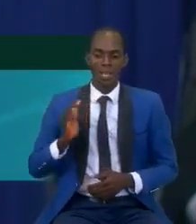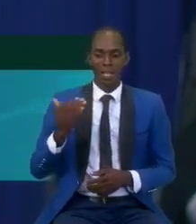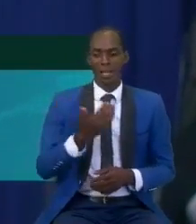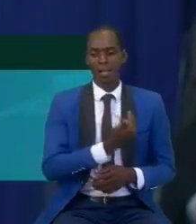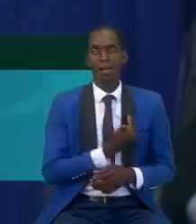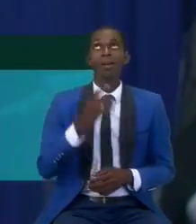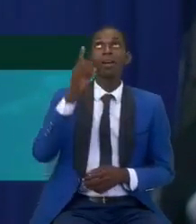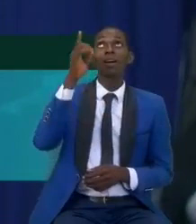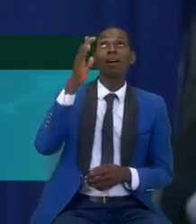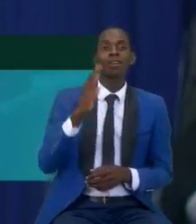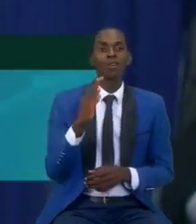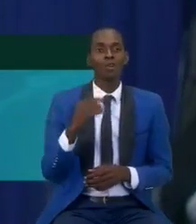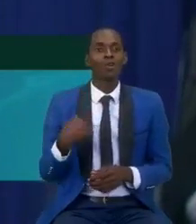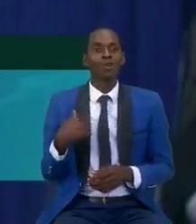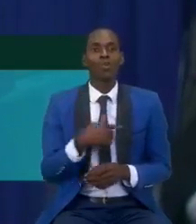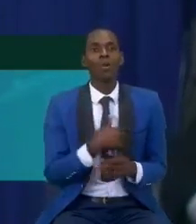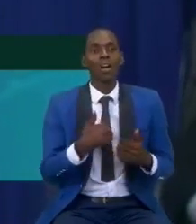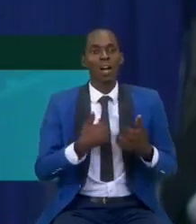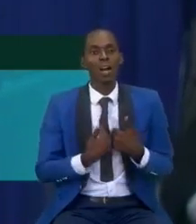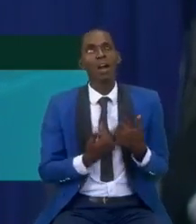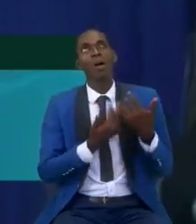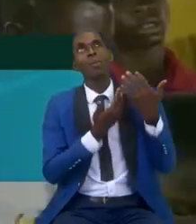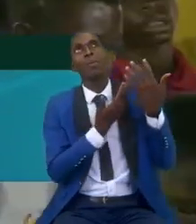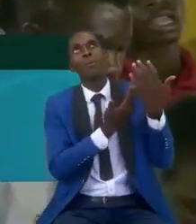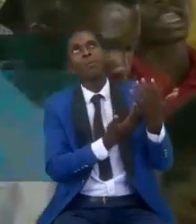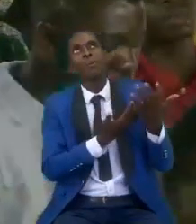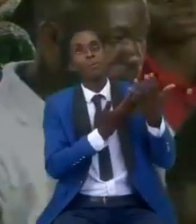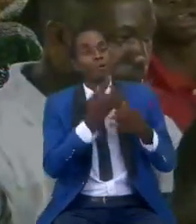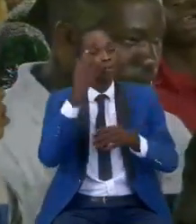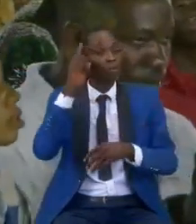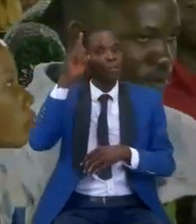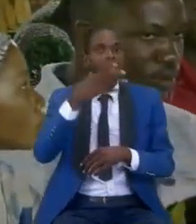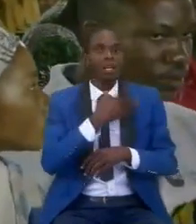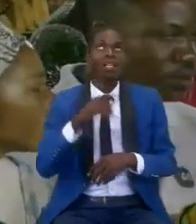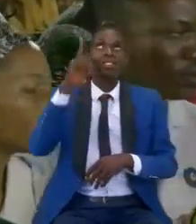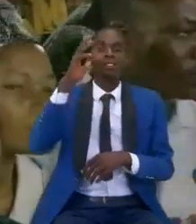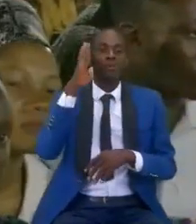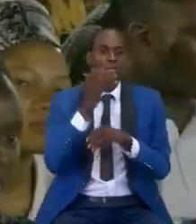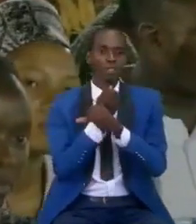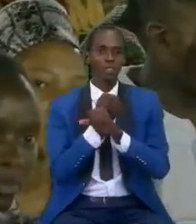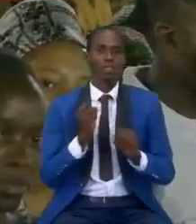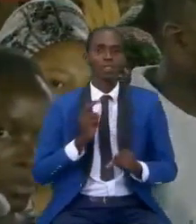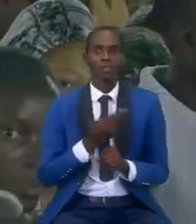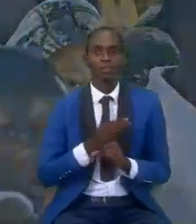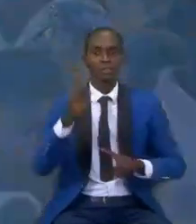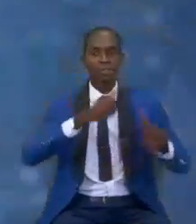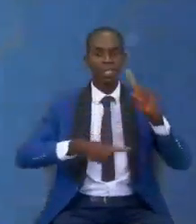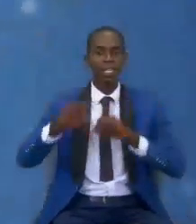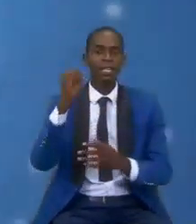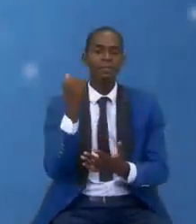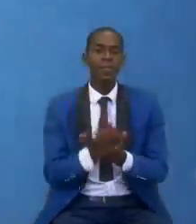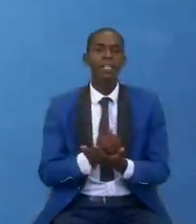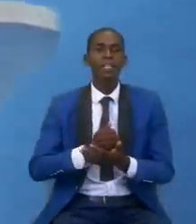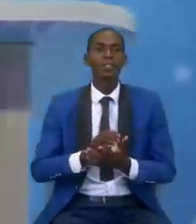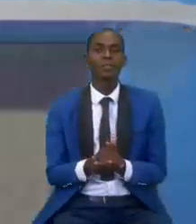he will save us. Somebody shout amen there. Amen. He will save us. That's a sinner